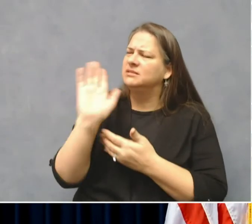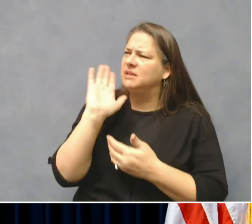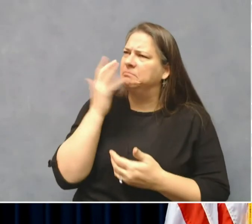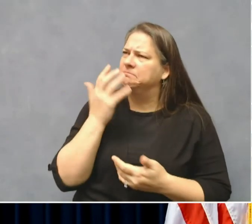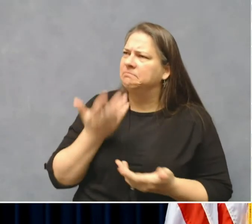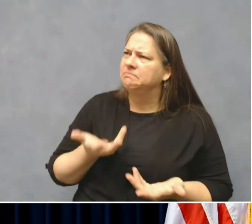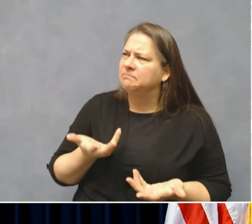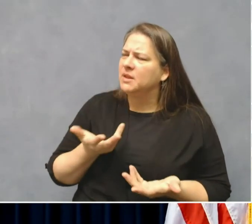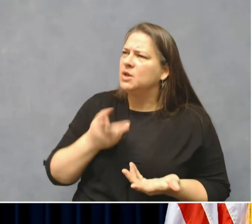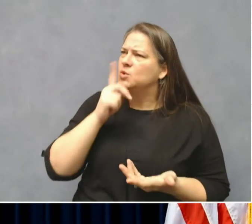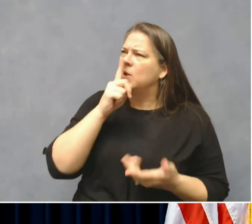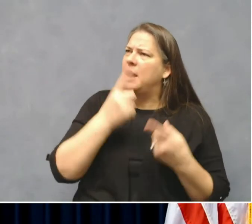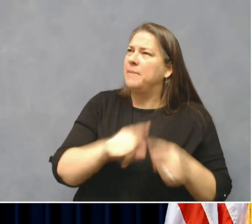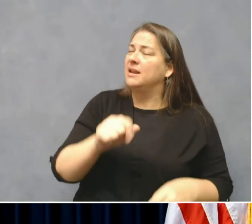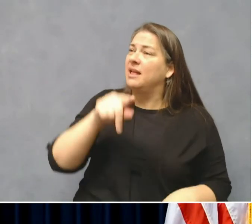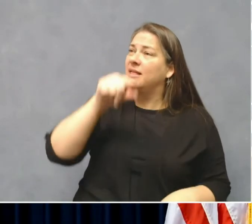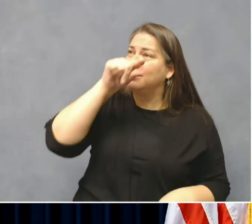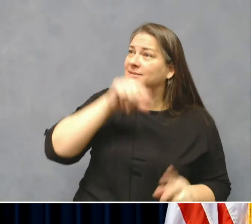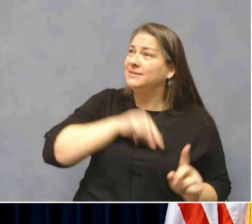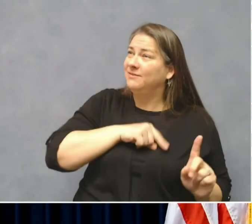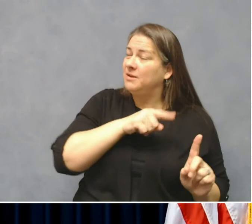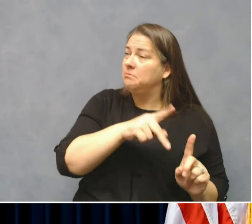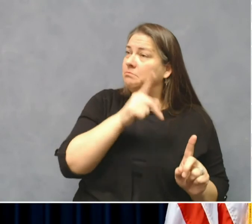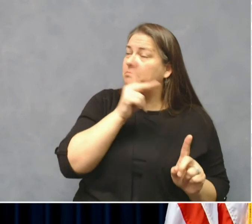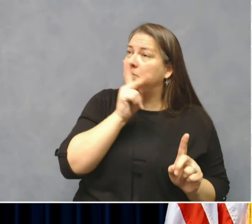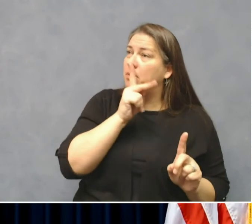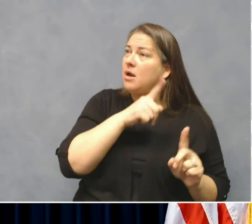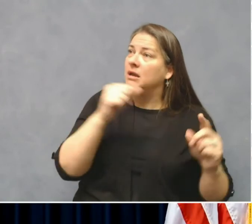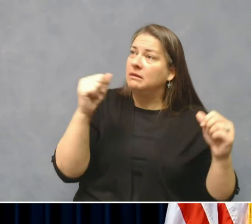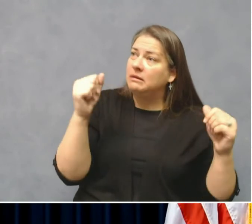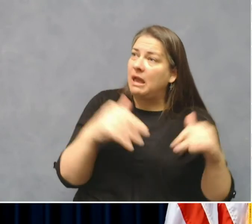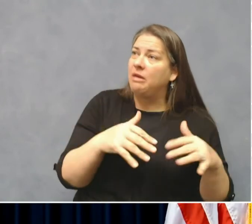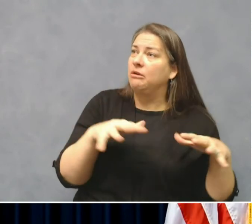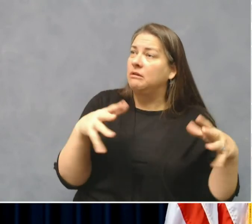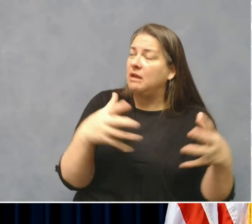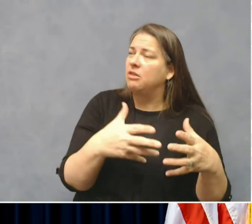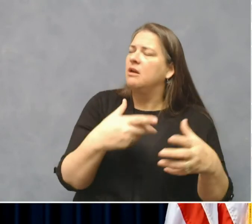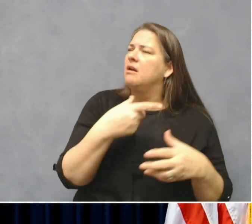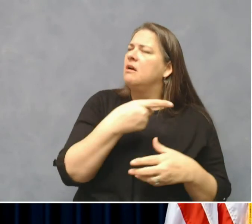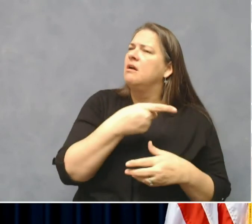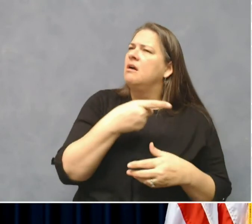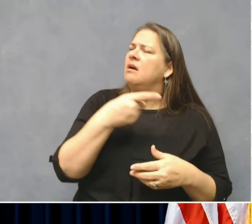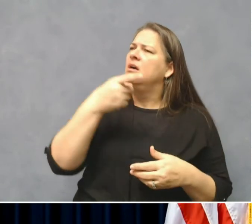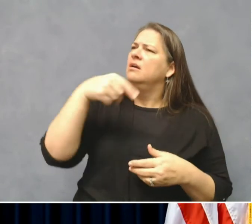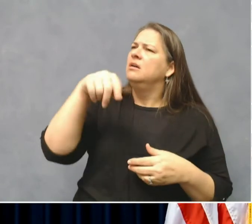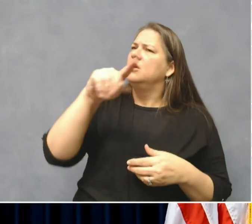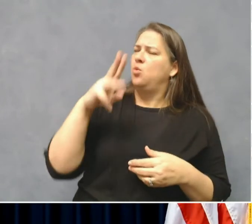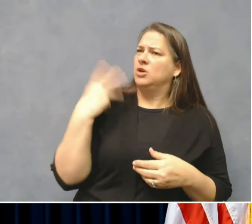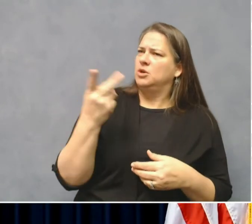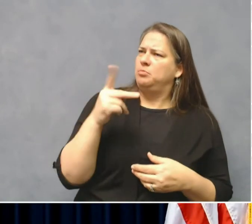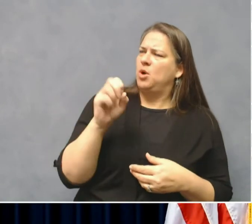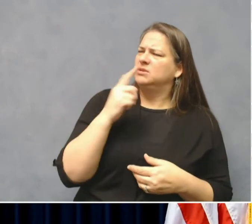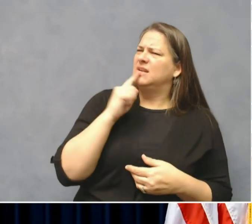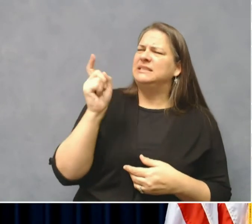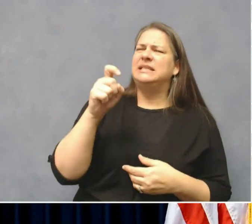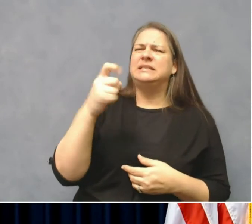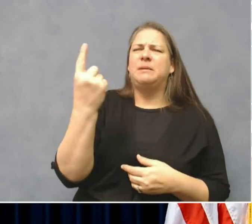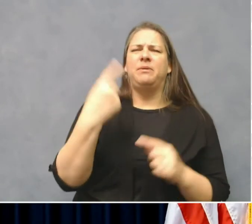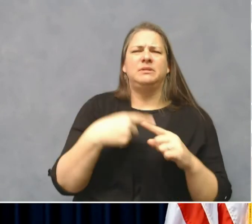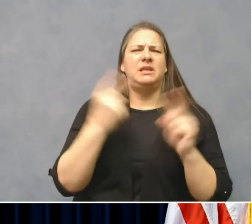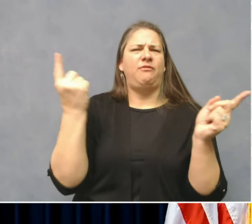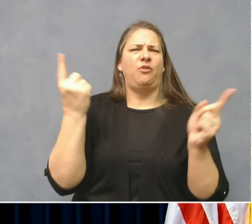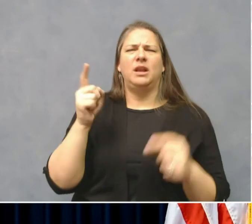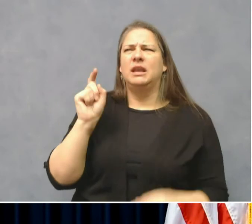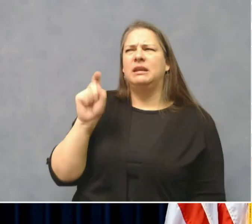in Thanksgiving and people gathering and that sort of thing. And they called for a different approach, one that